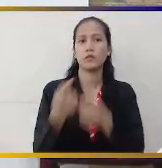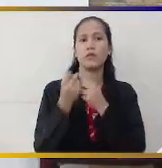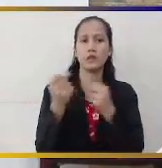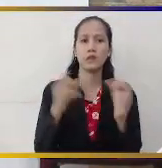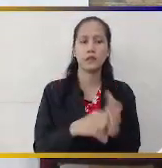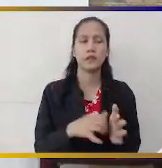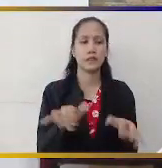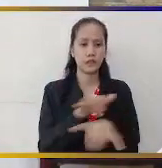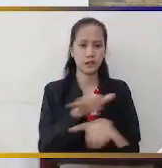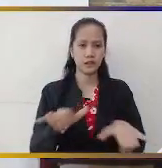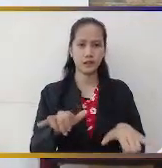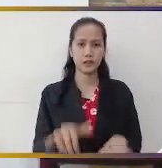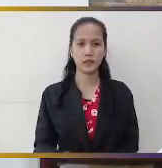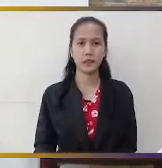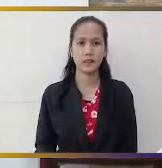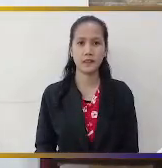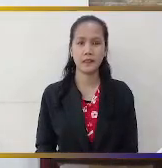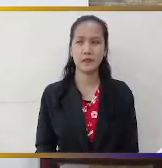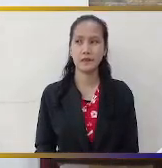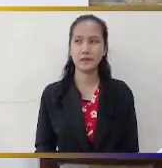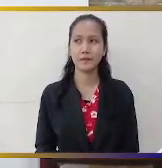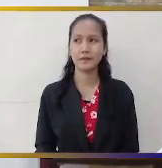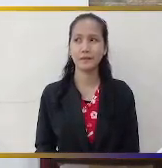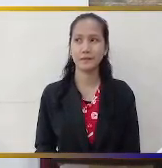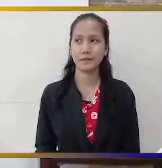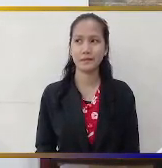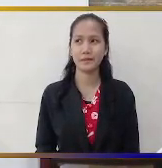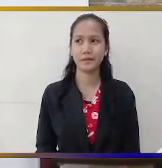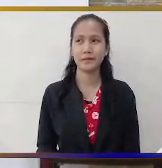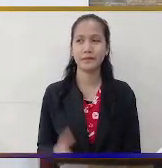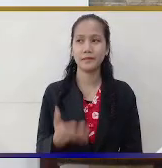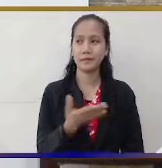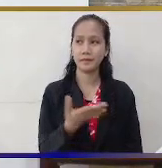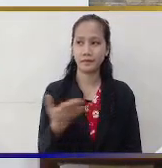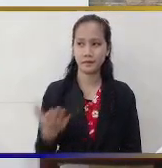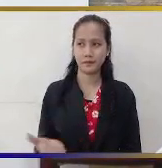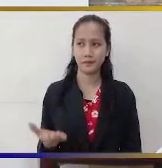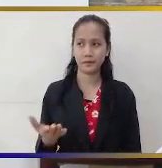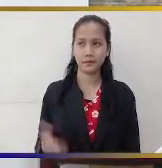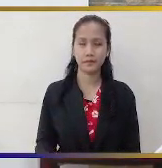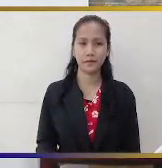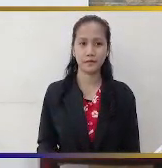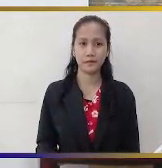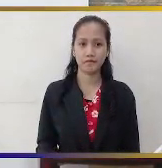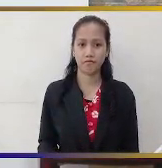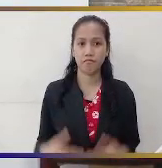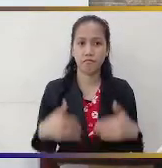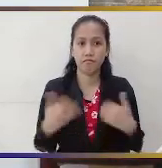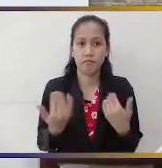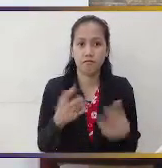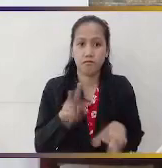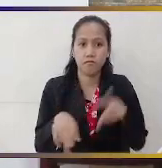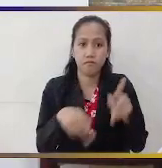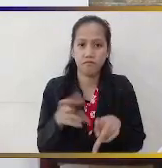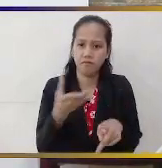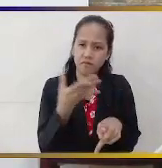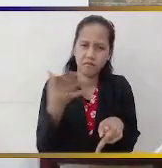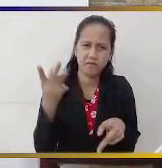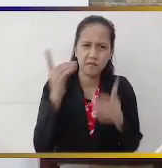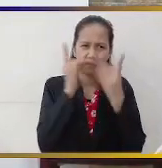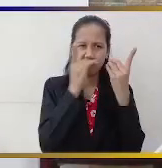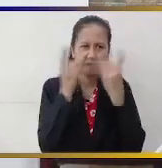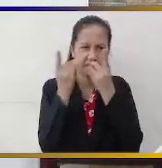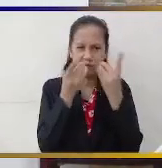to be a good father? Amen. You kids, you mess with drugs, you mess with other things, guess what? You're going to reap a